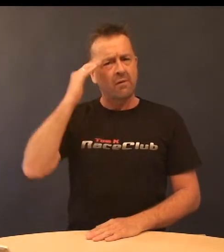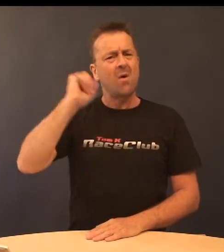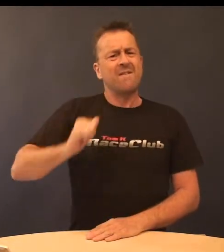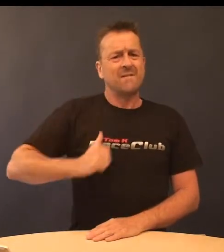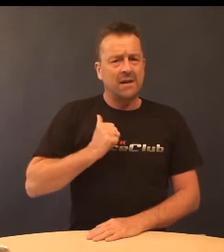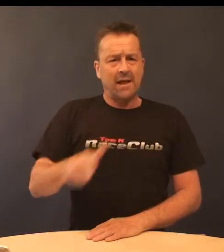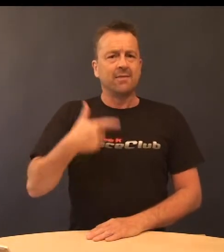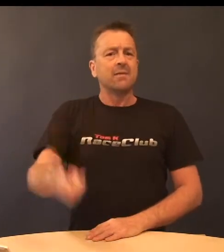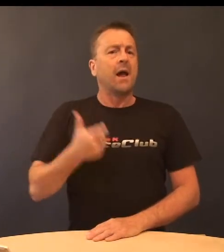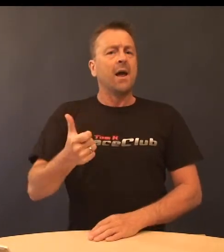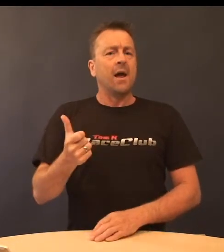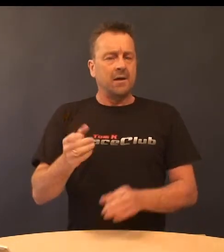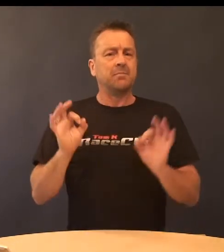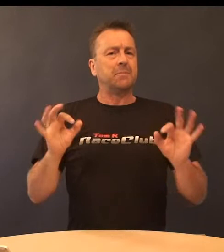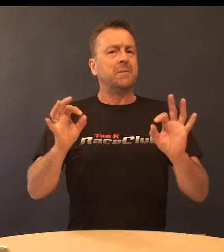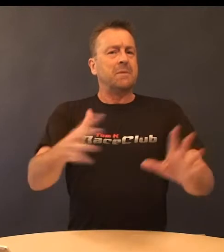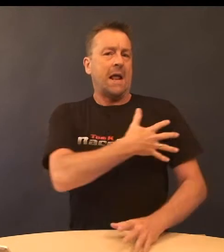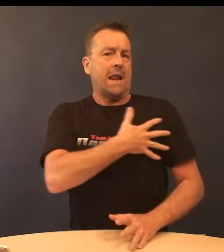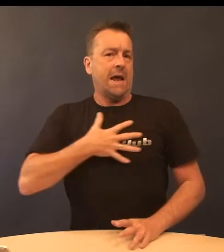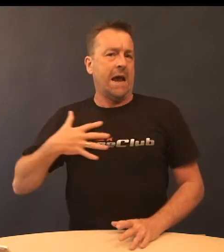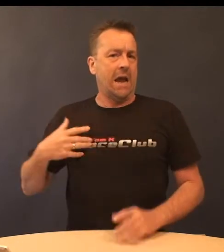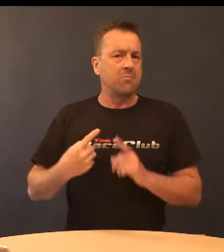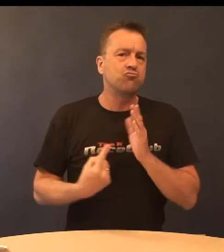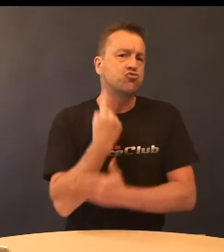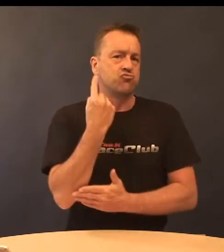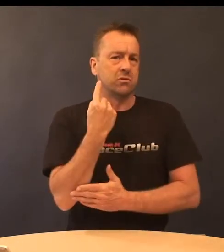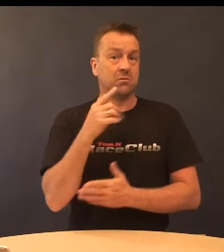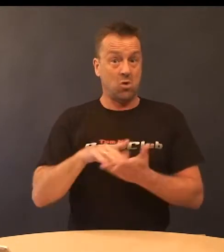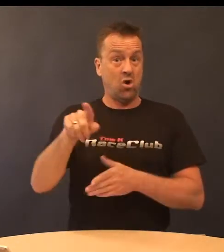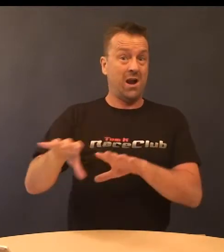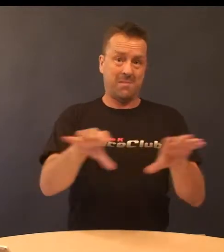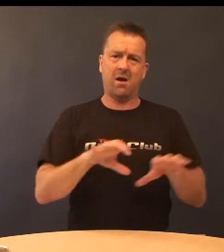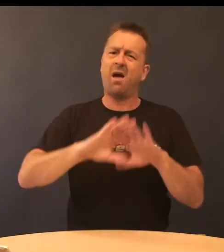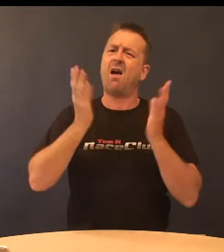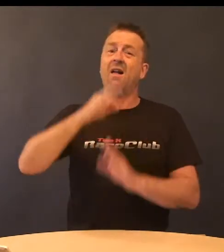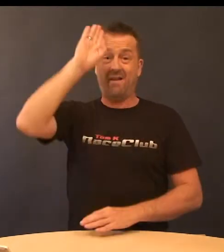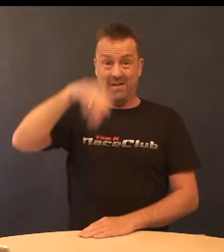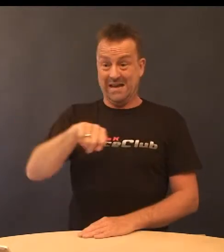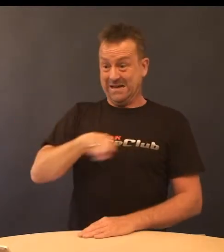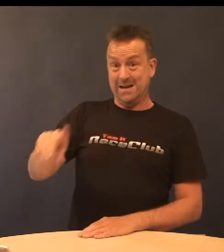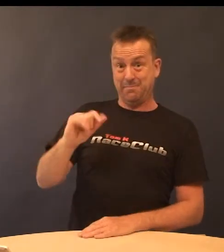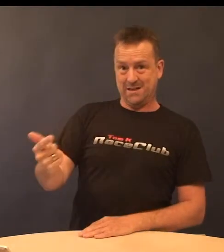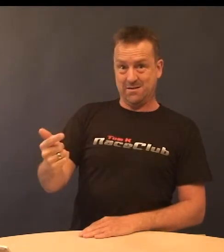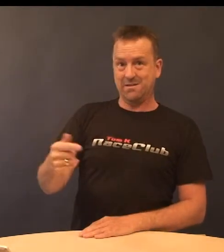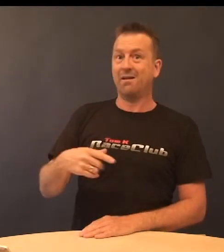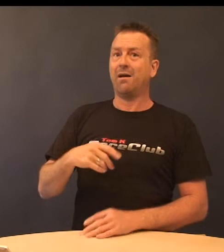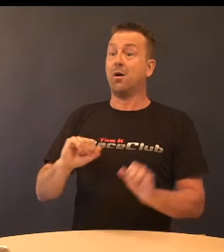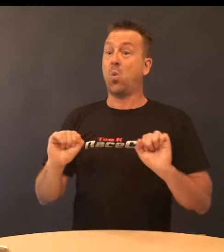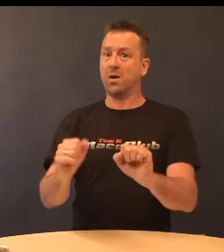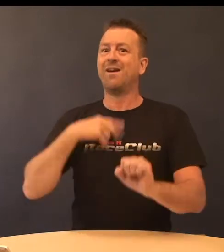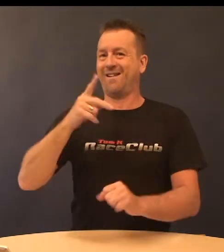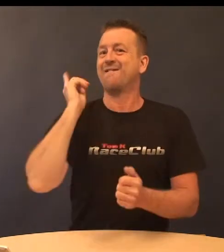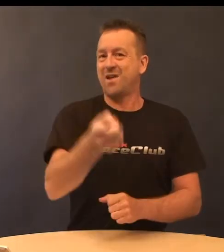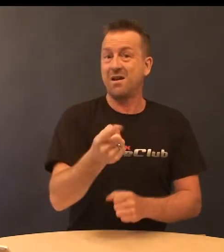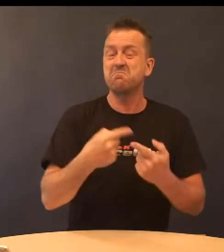So it's crucial to preserve the life of the tyres over several stints. At Le Mans, everybody knows that you can win the race in the